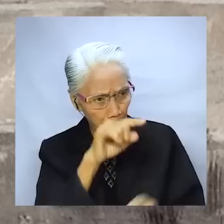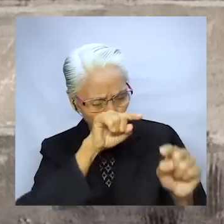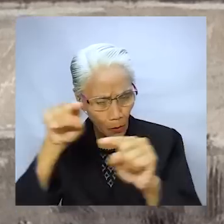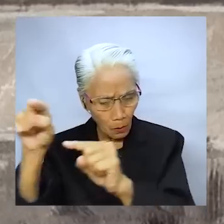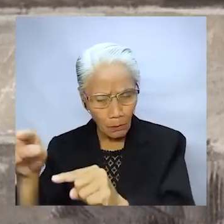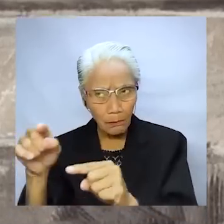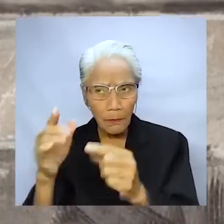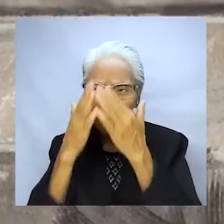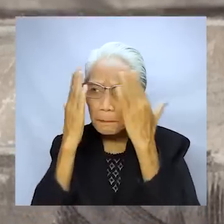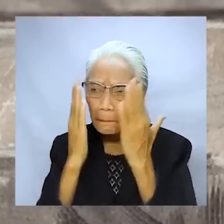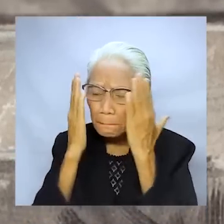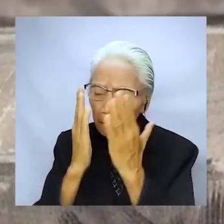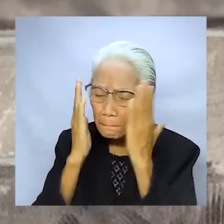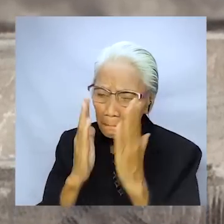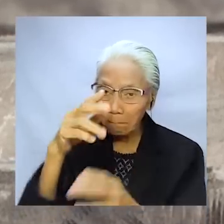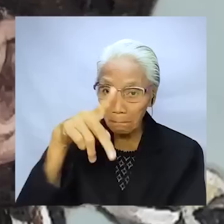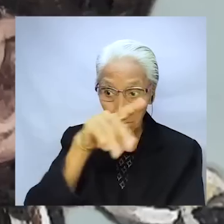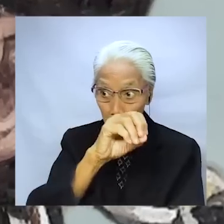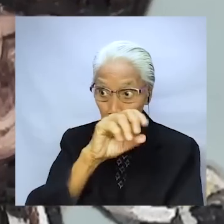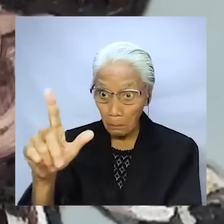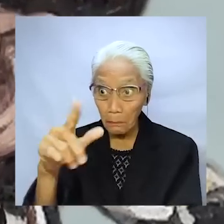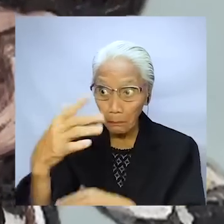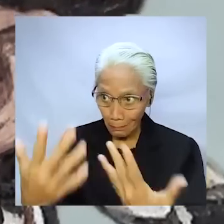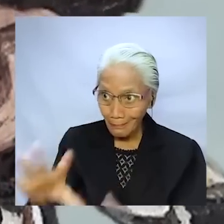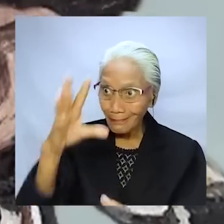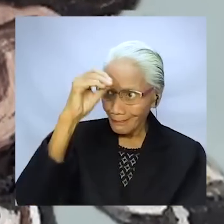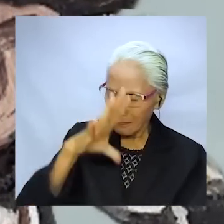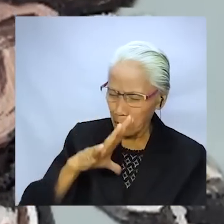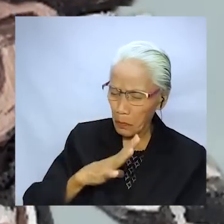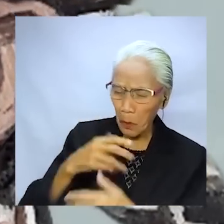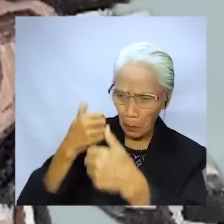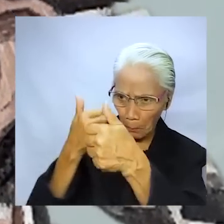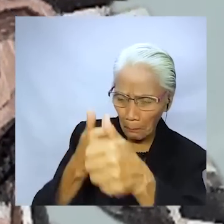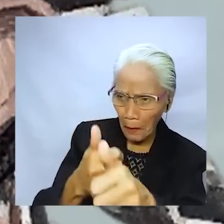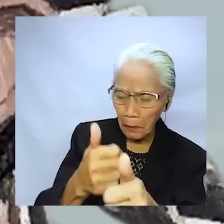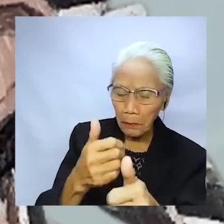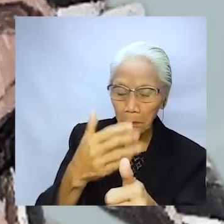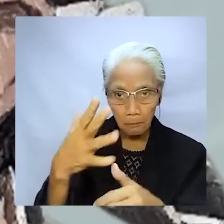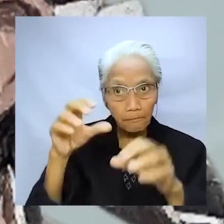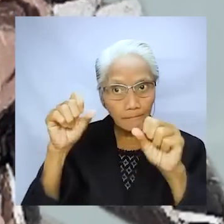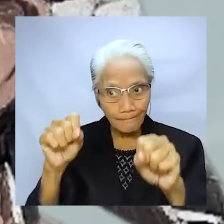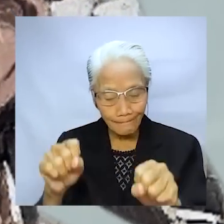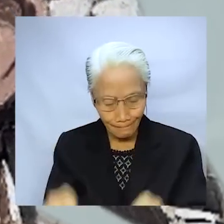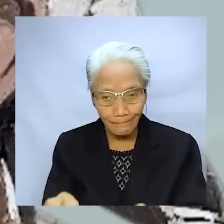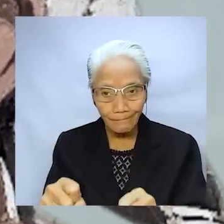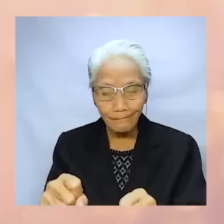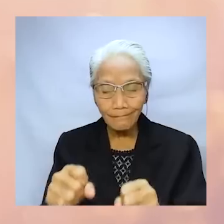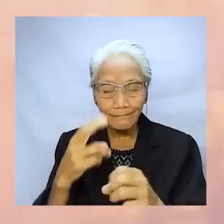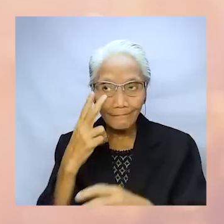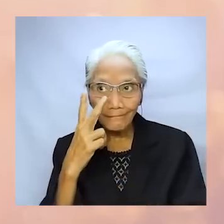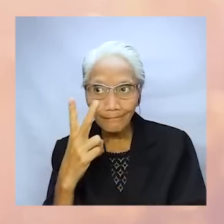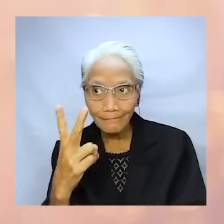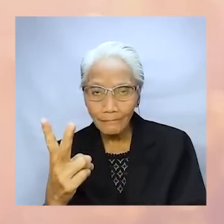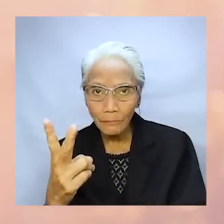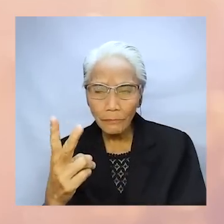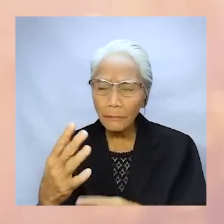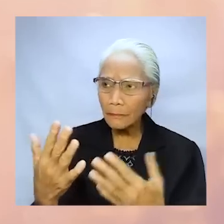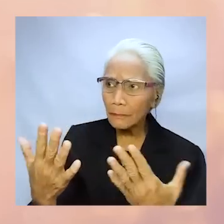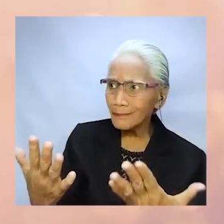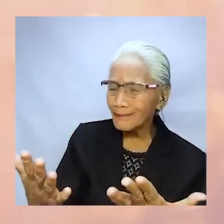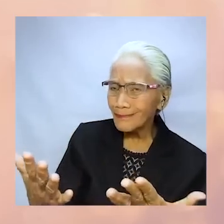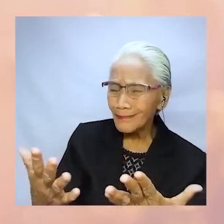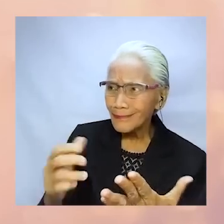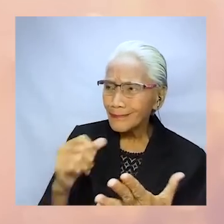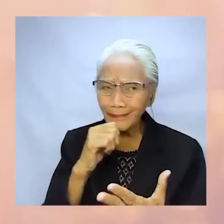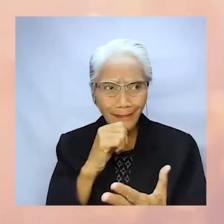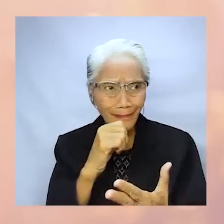Siloam." He washed as instructed and was able to see. It caused a stir. It did not sit well with